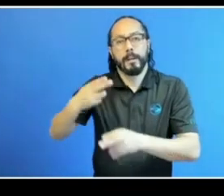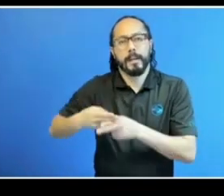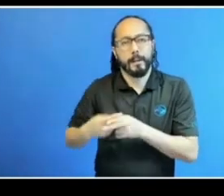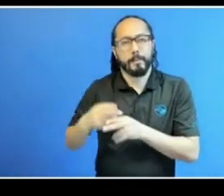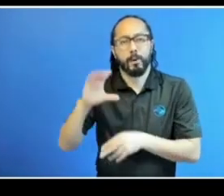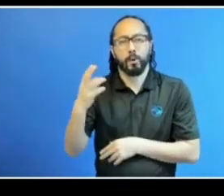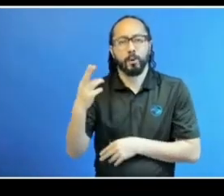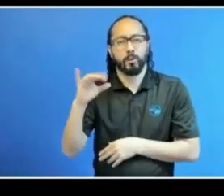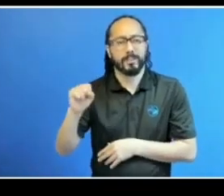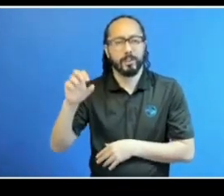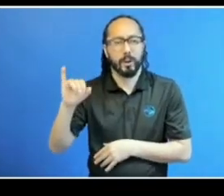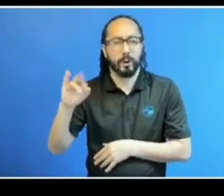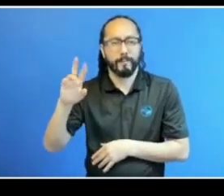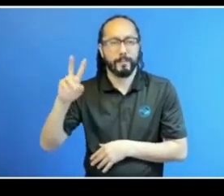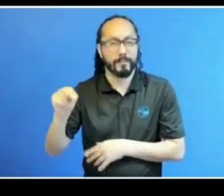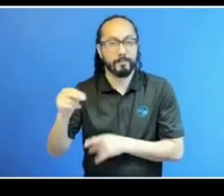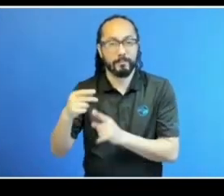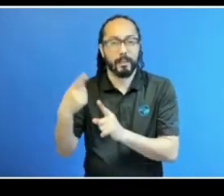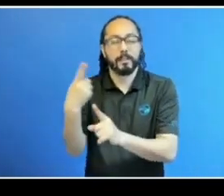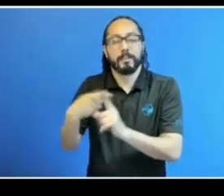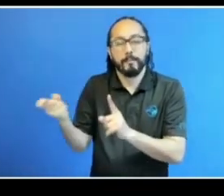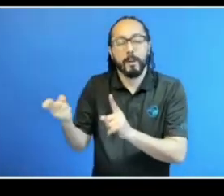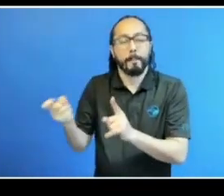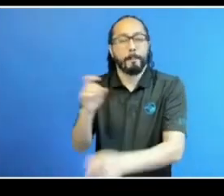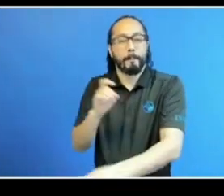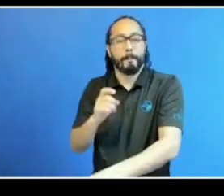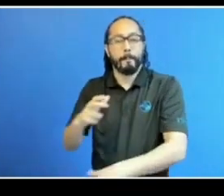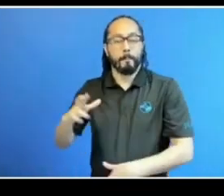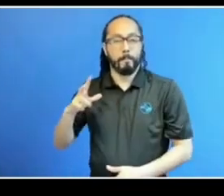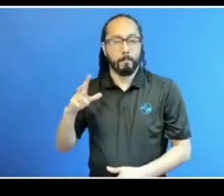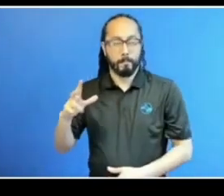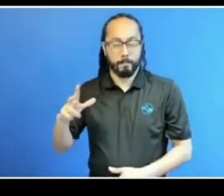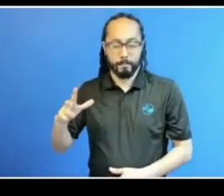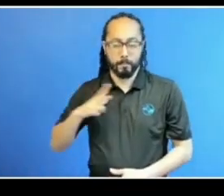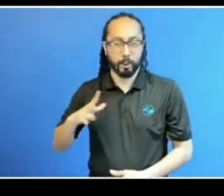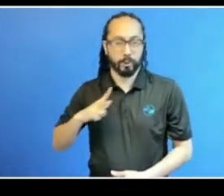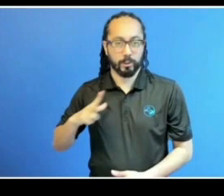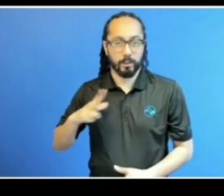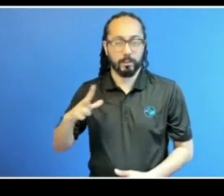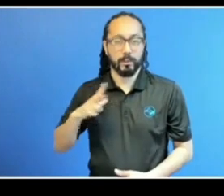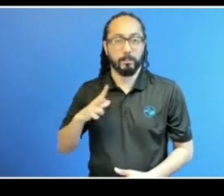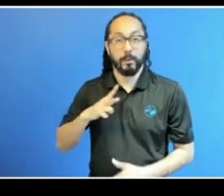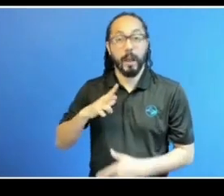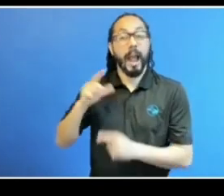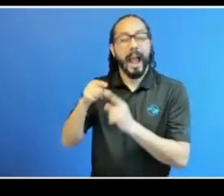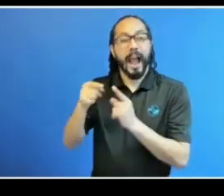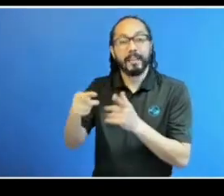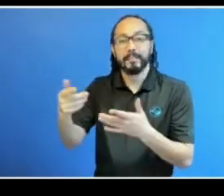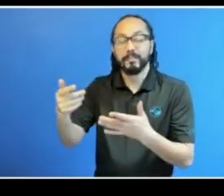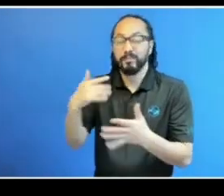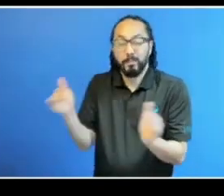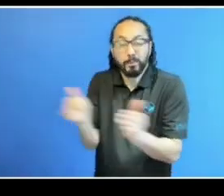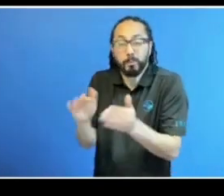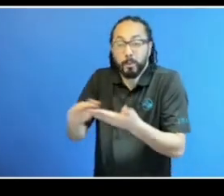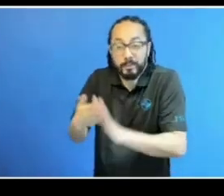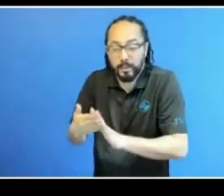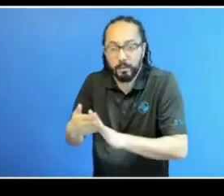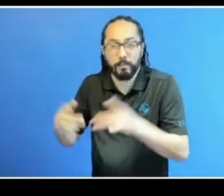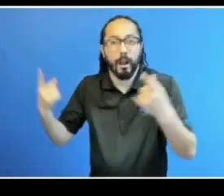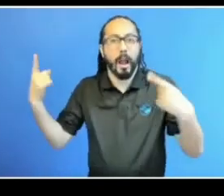and he's from a small village in Portugal no one can really name. So once you put out high quality work, it will sell itself for sure. I think